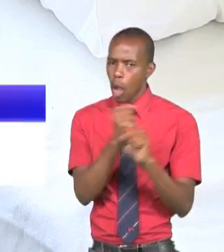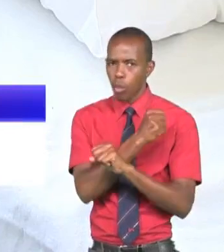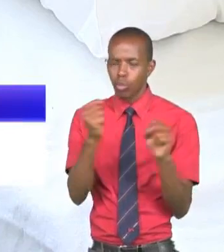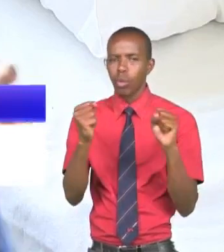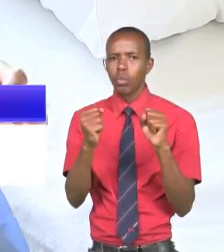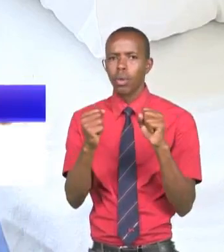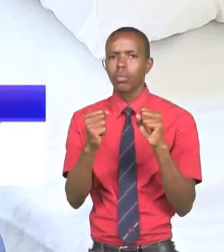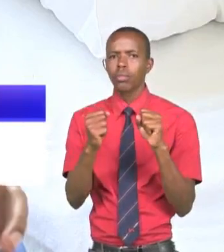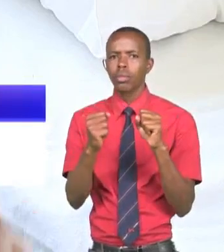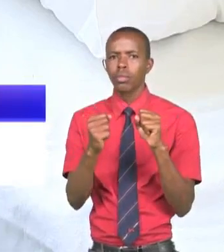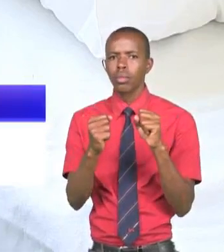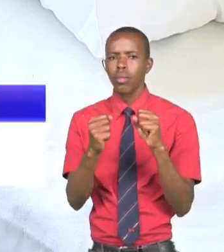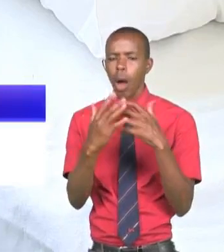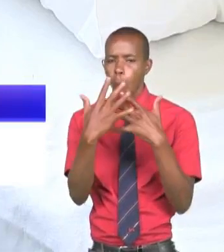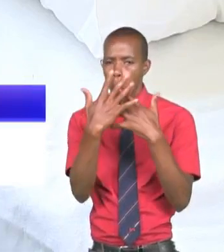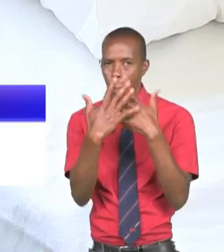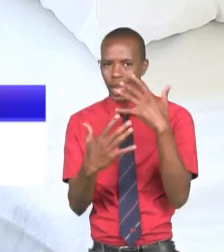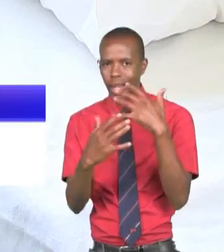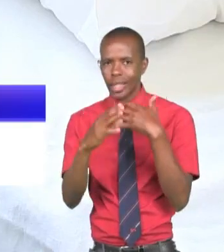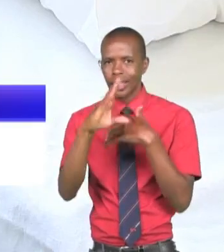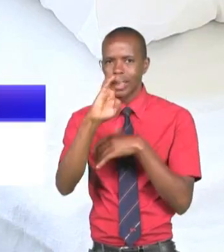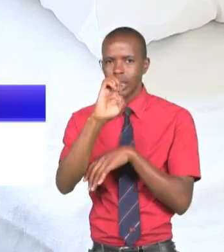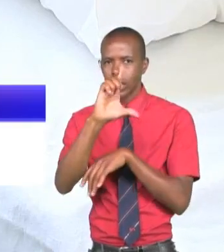and blood cells.